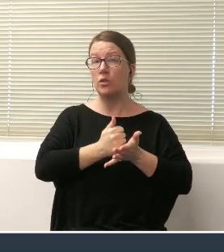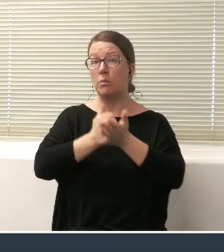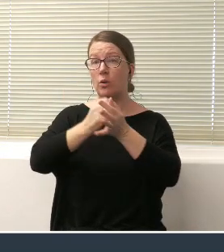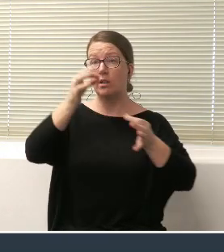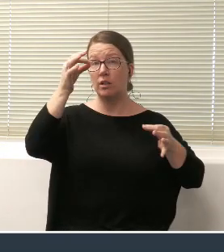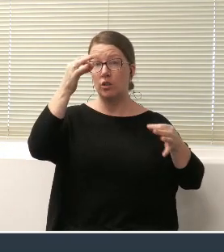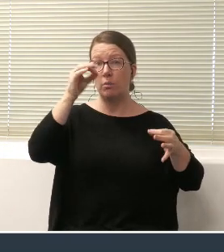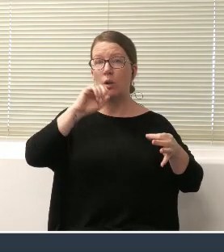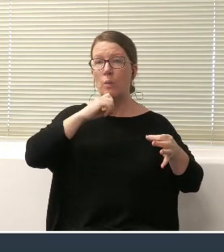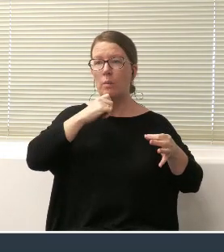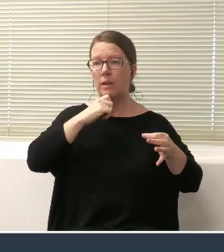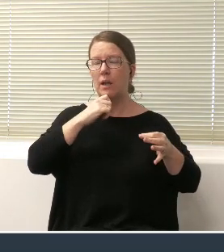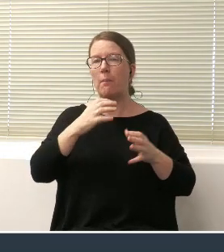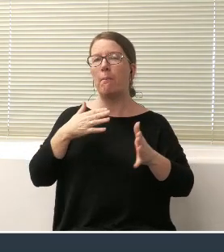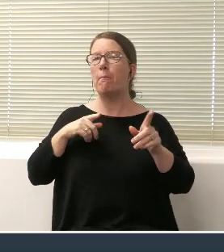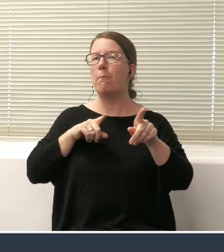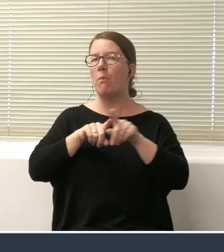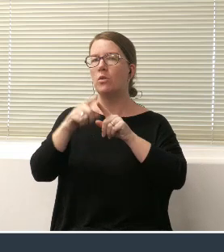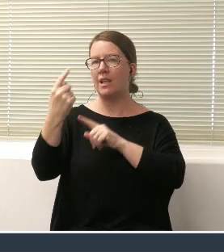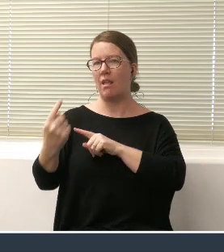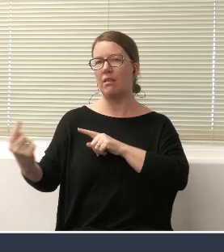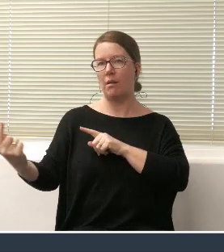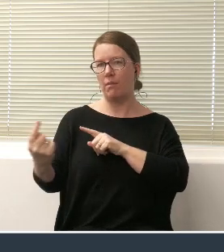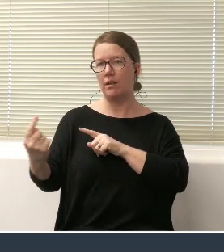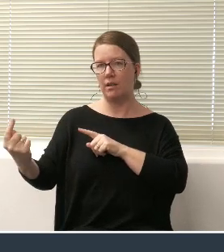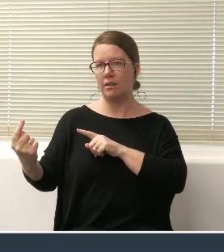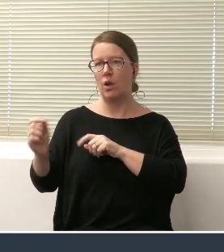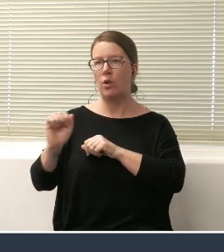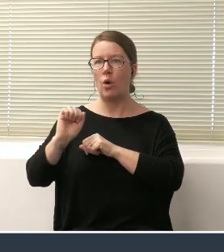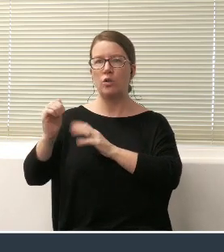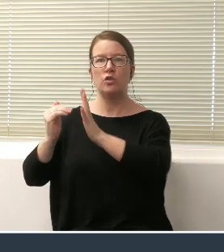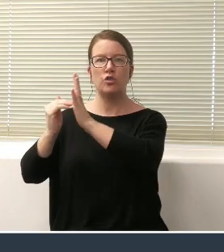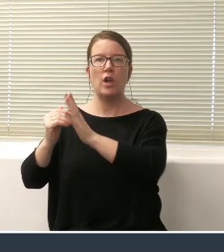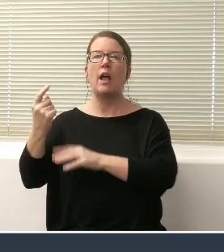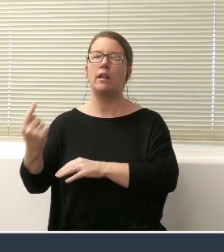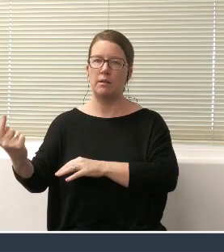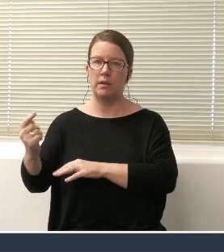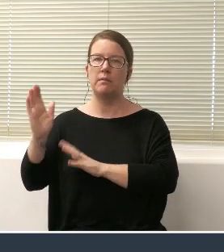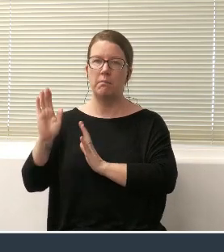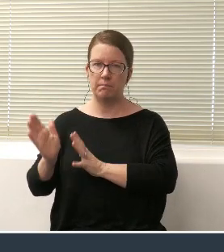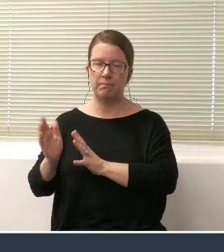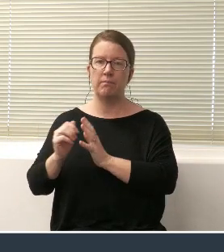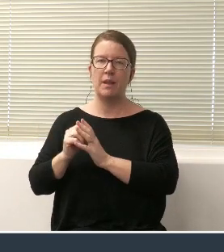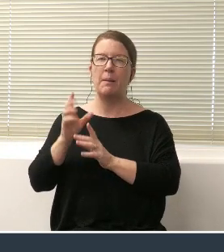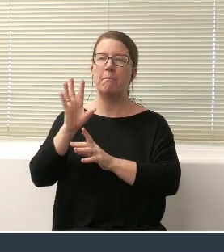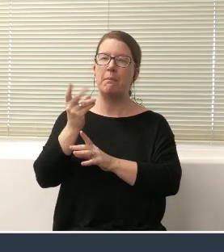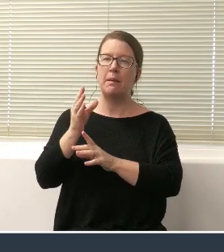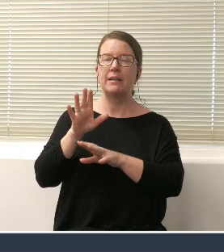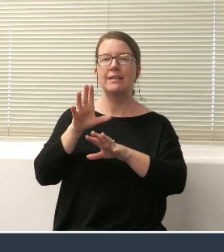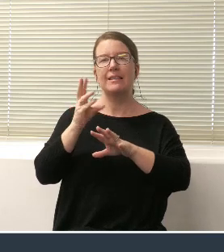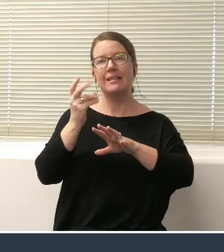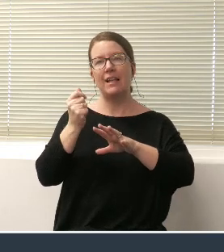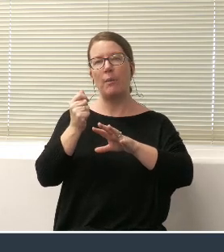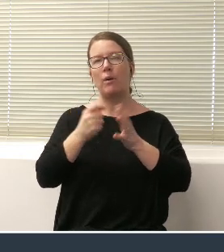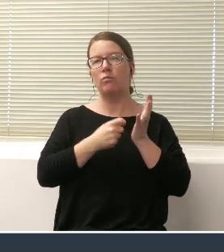majority independent board with an independent chair, but certainly having some representation from elected members on the board as